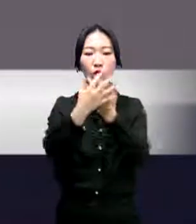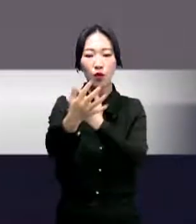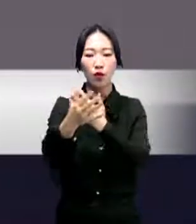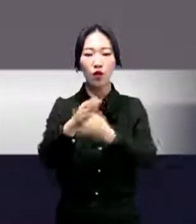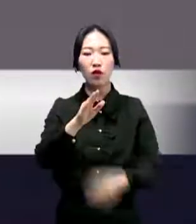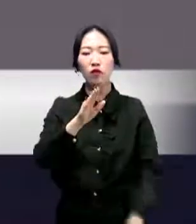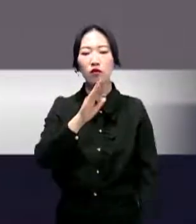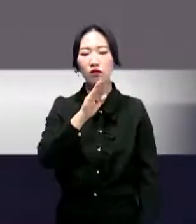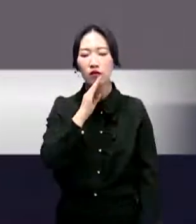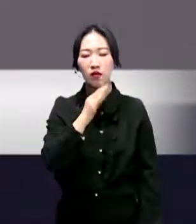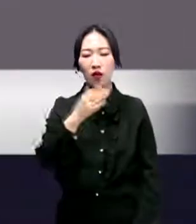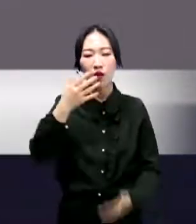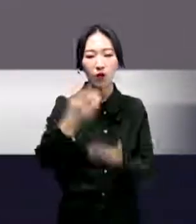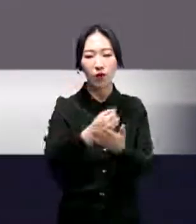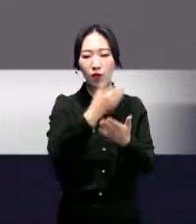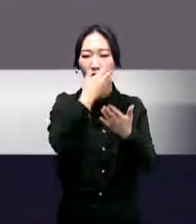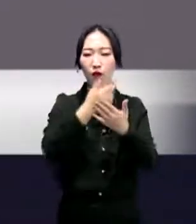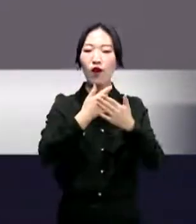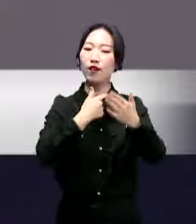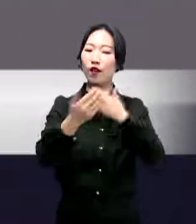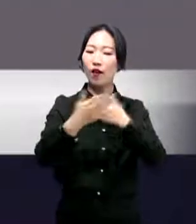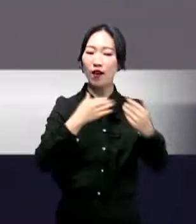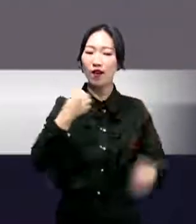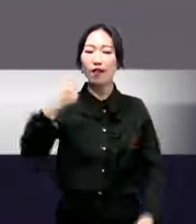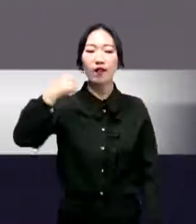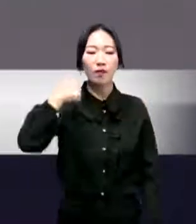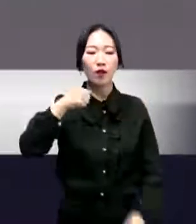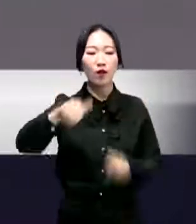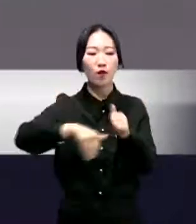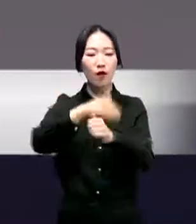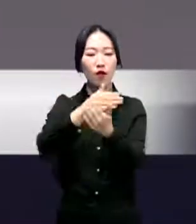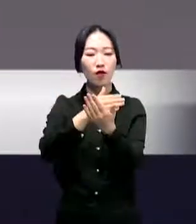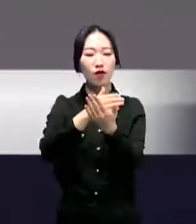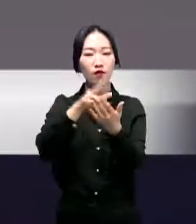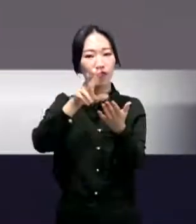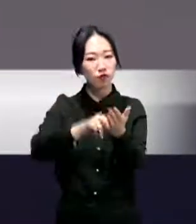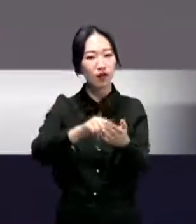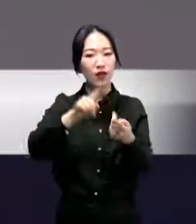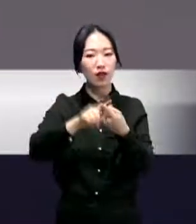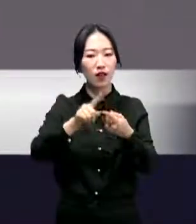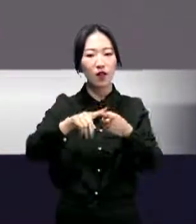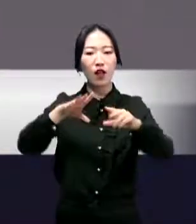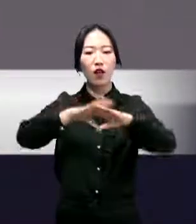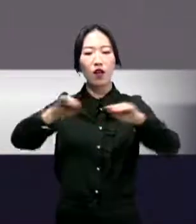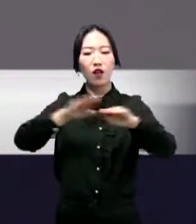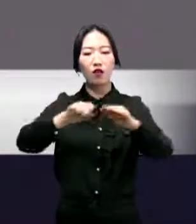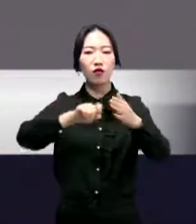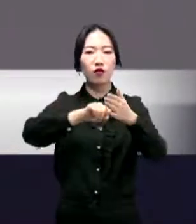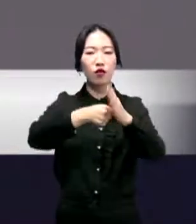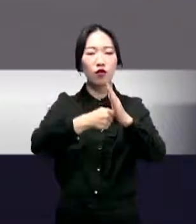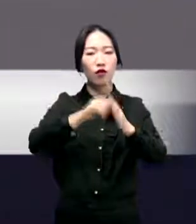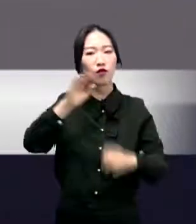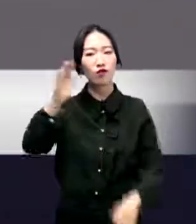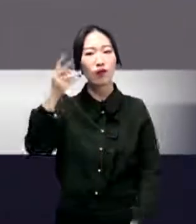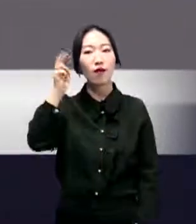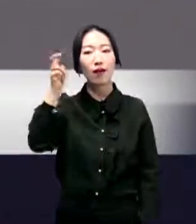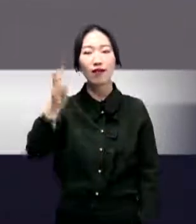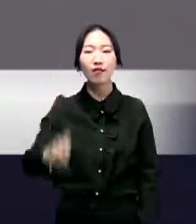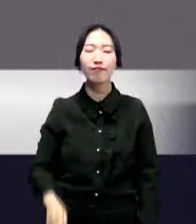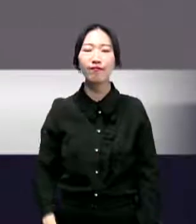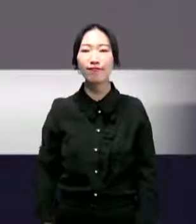valuable experience and capabilities of this conference will be key to solving